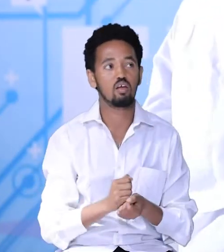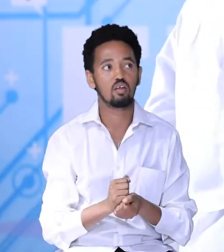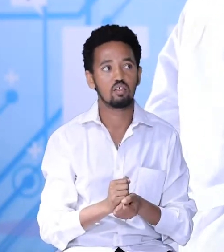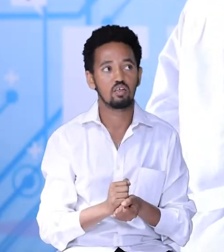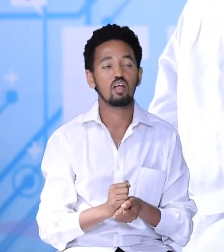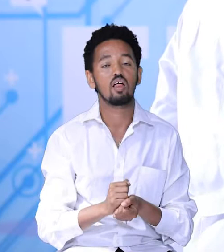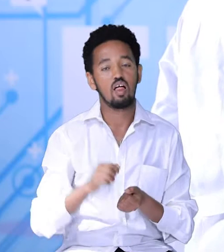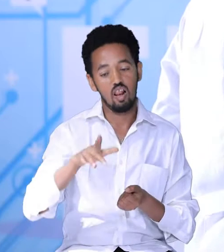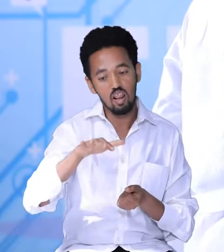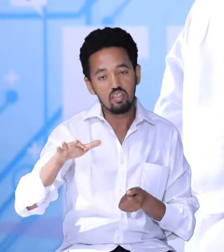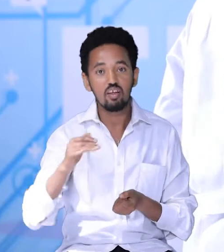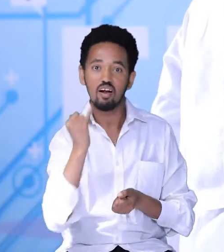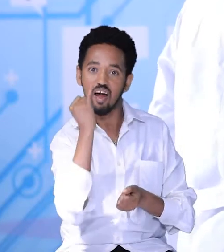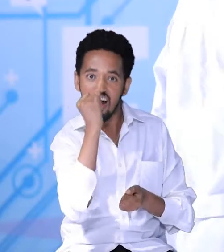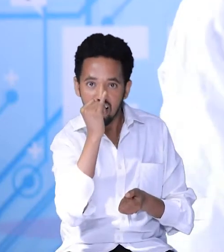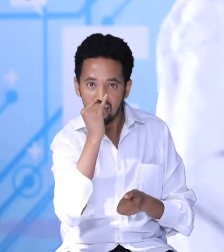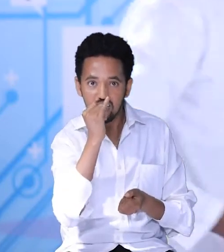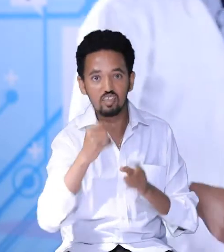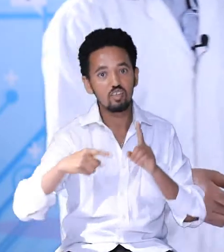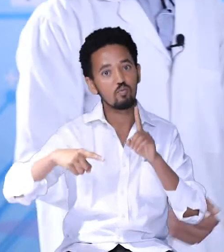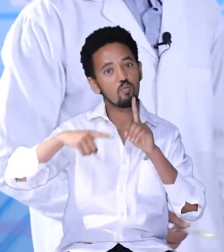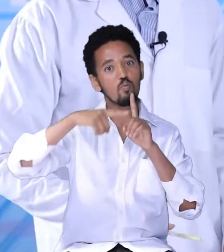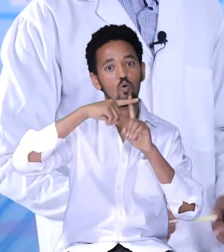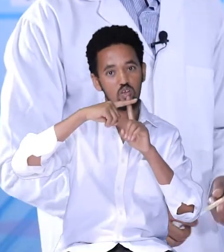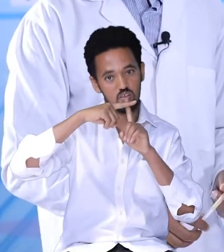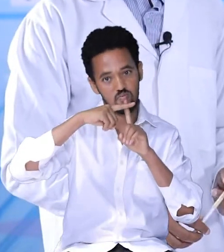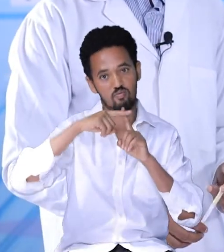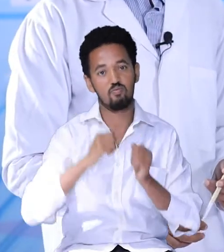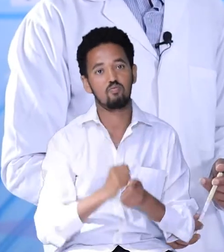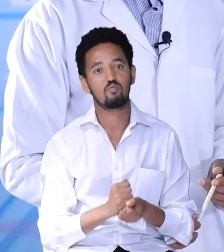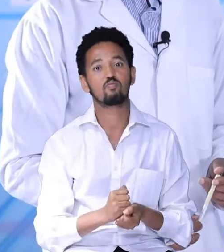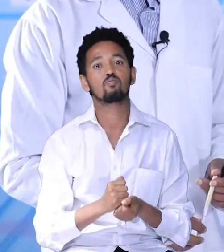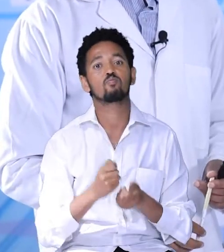letter I have a positive sign.